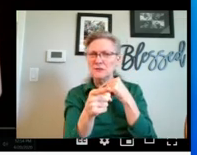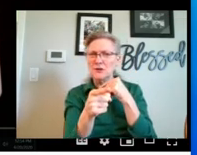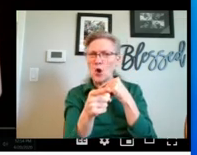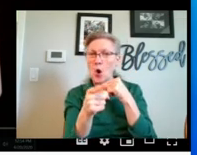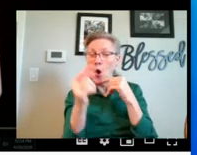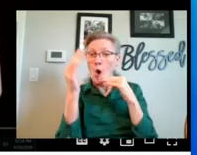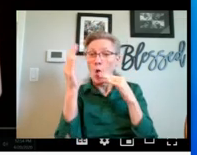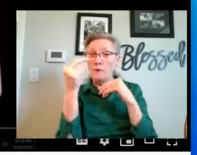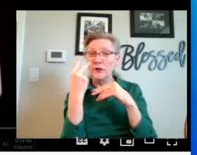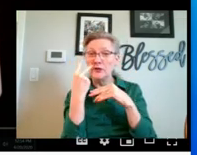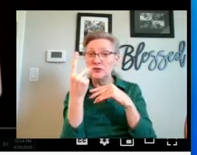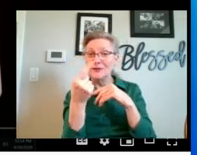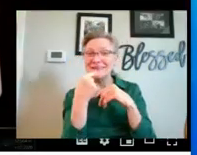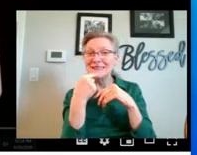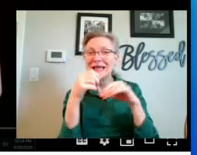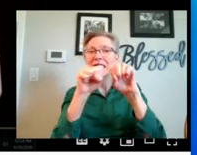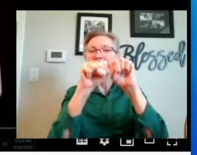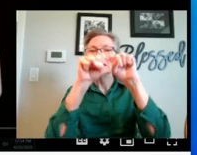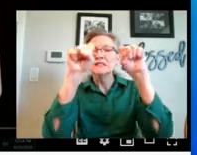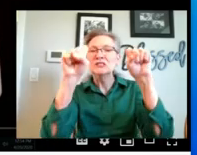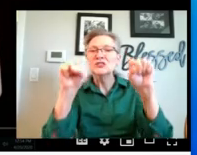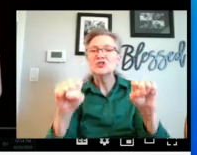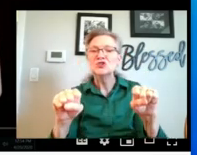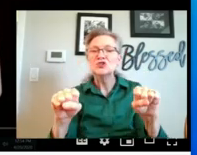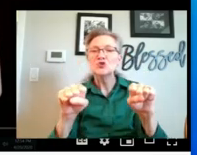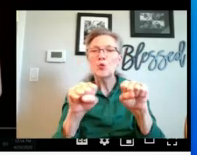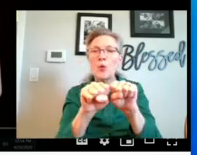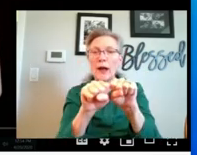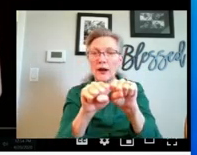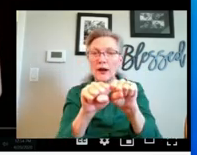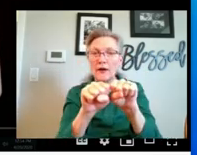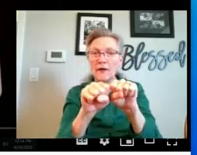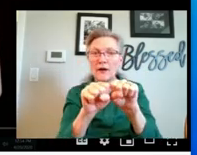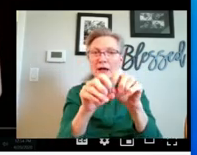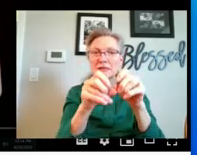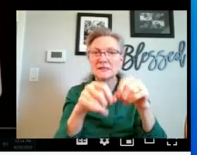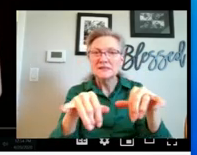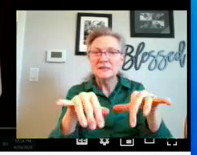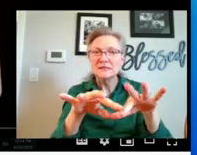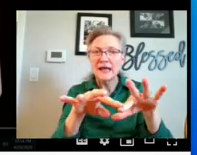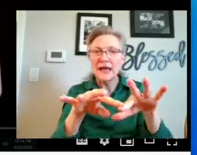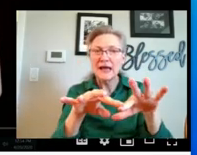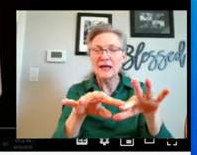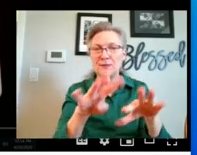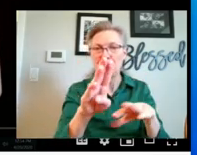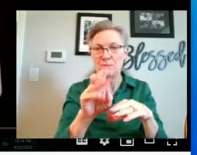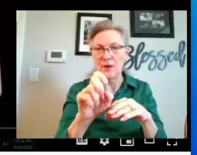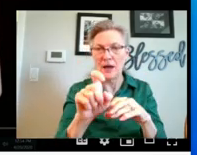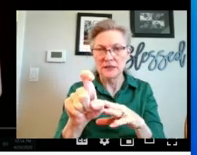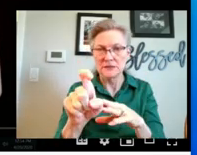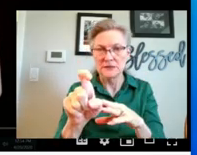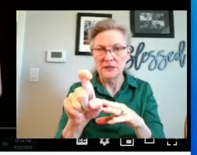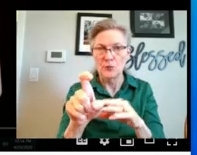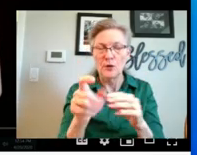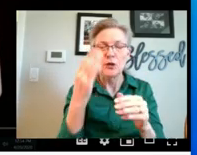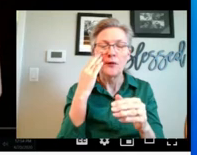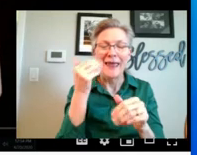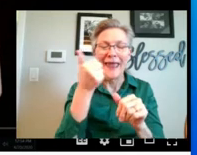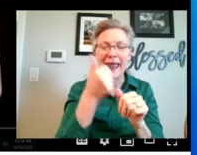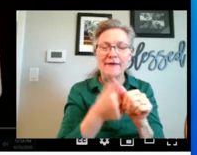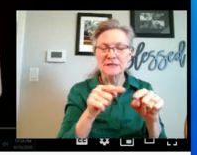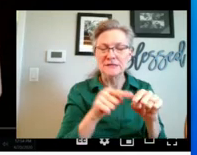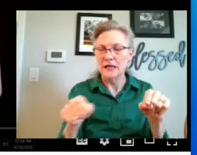Hopefully you see that it says square sandbox, right? Since it's a square sandbox, we know that every side is